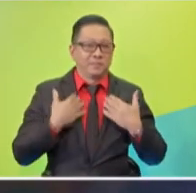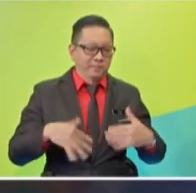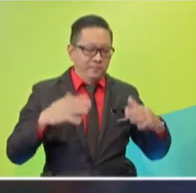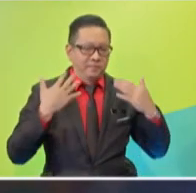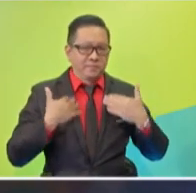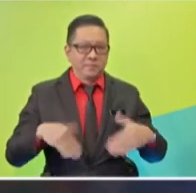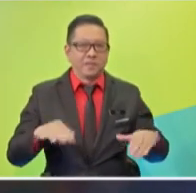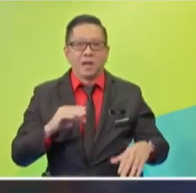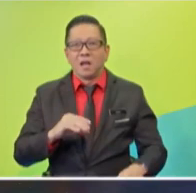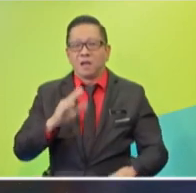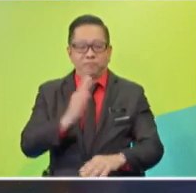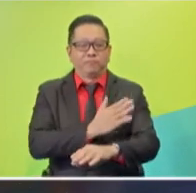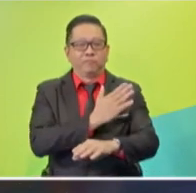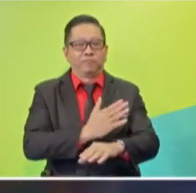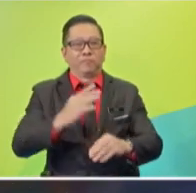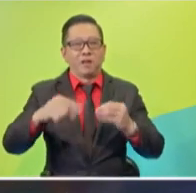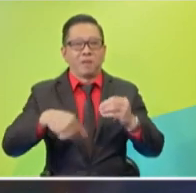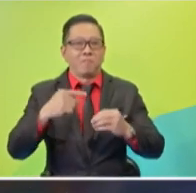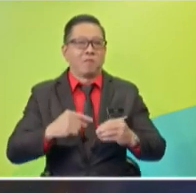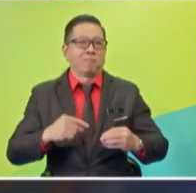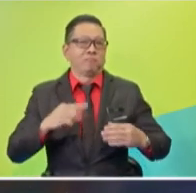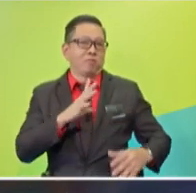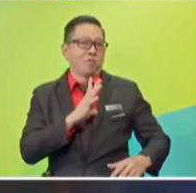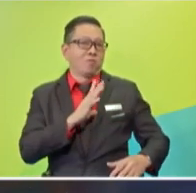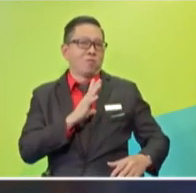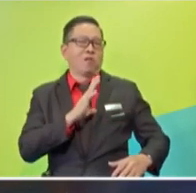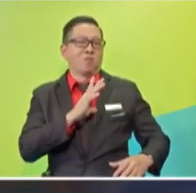song called Cool Cool Chef.